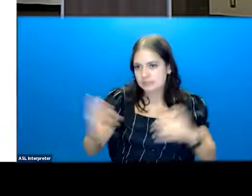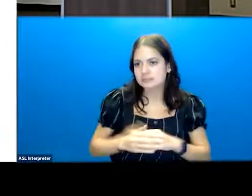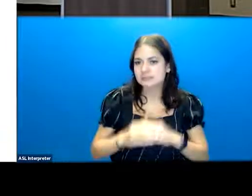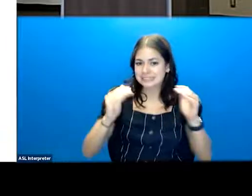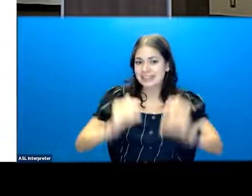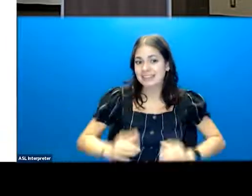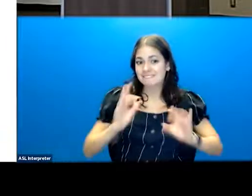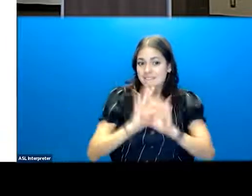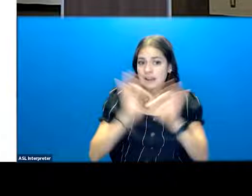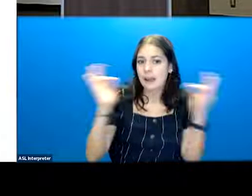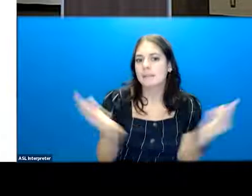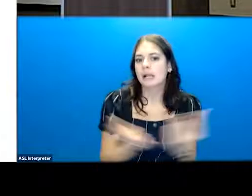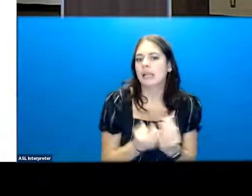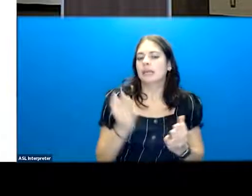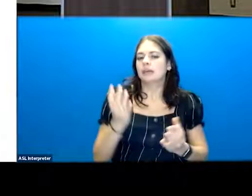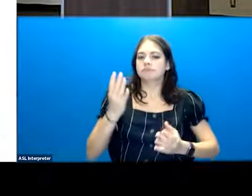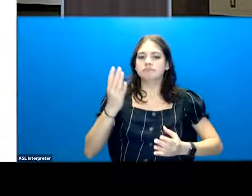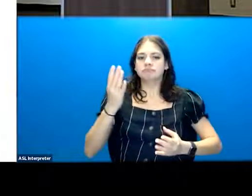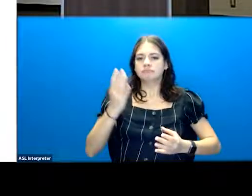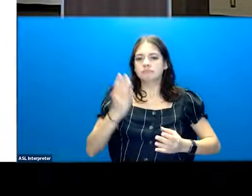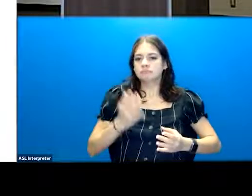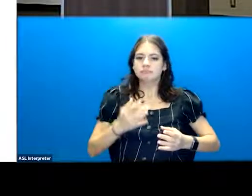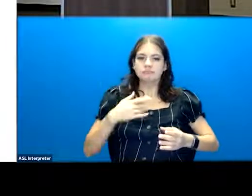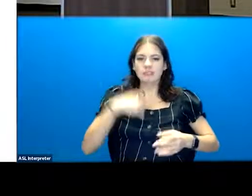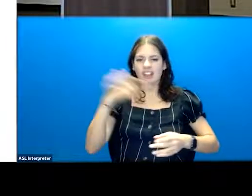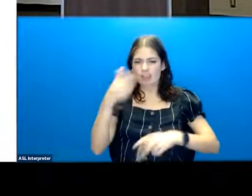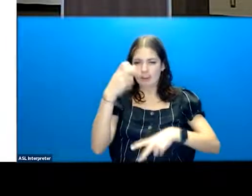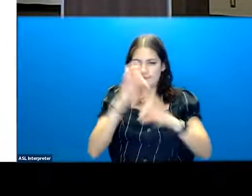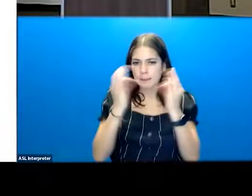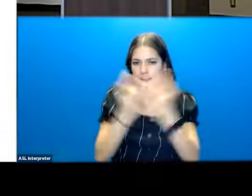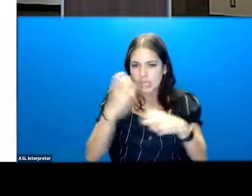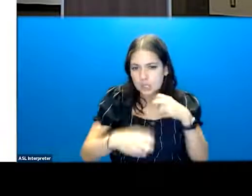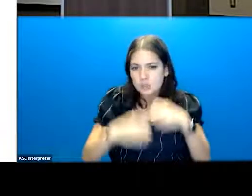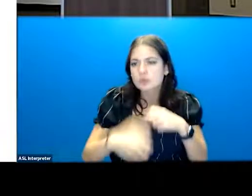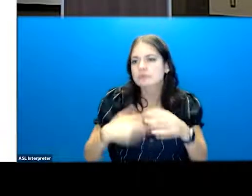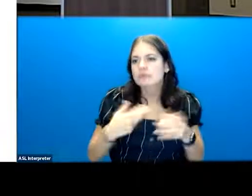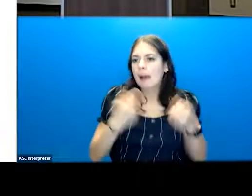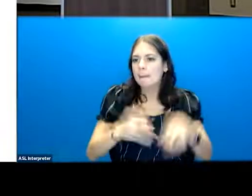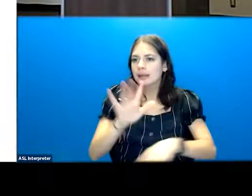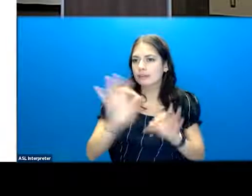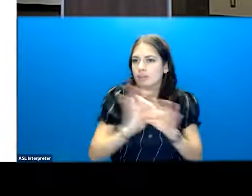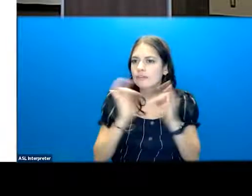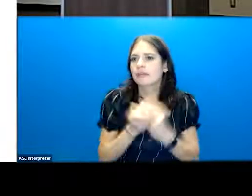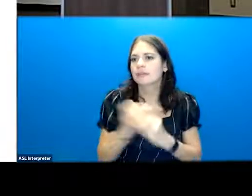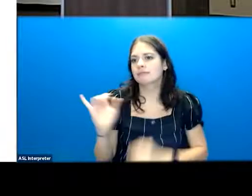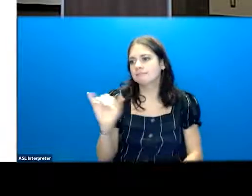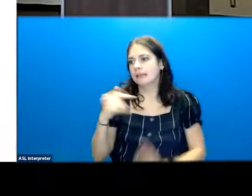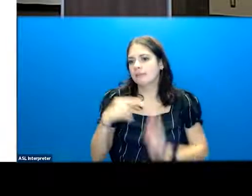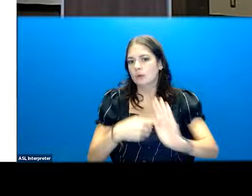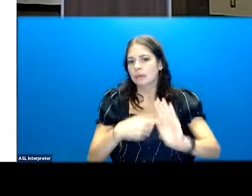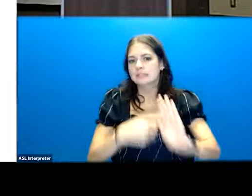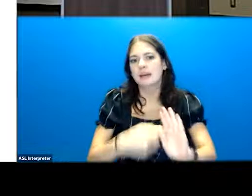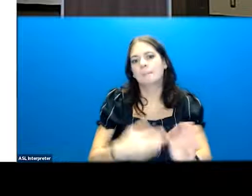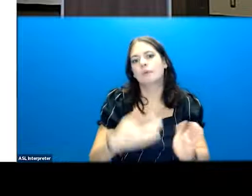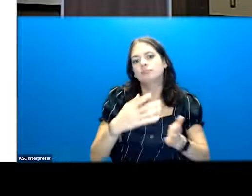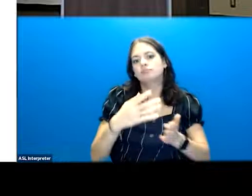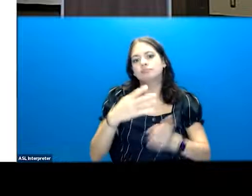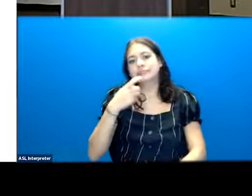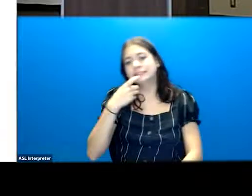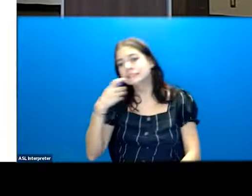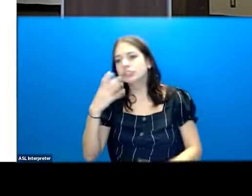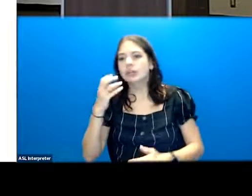one was family dynamics or other family issues. So other things going on in the family unit, such as substance use,